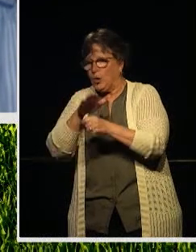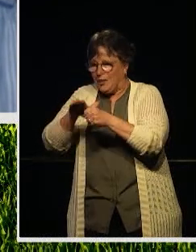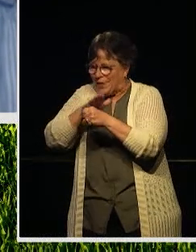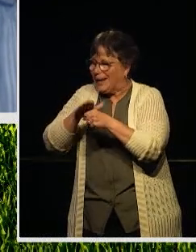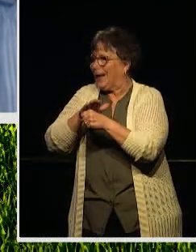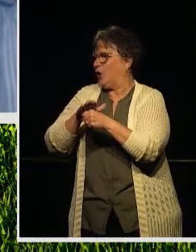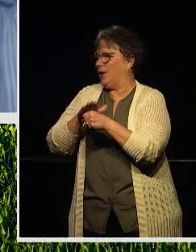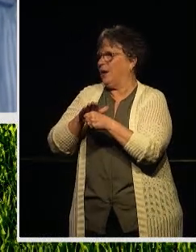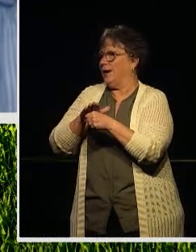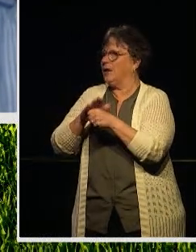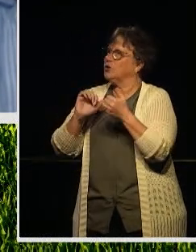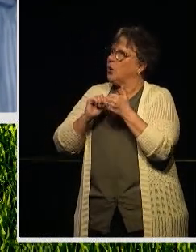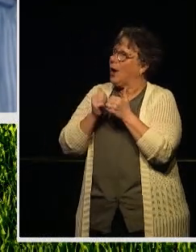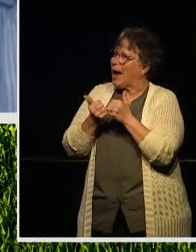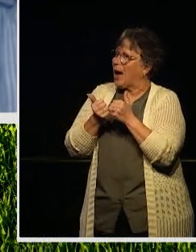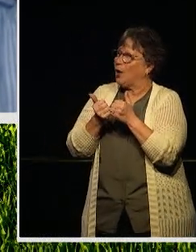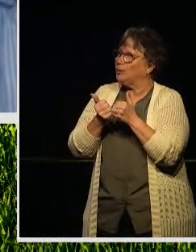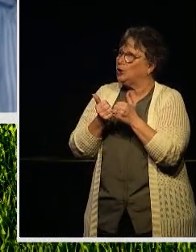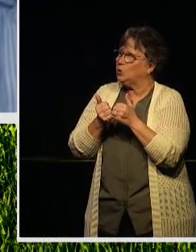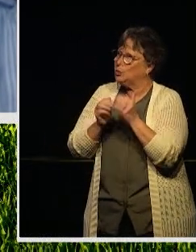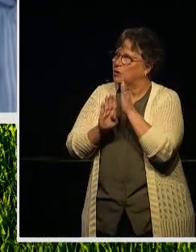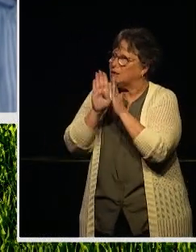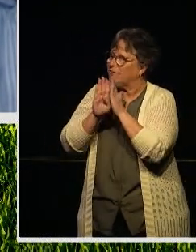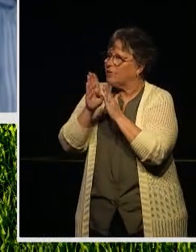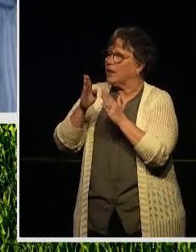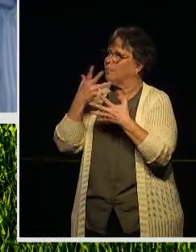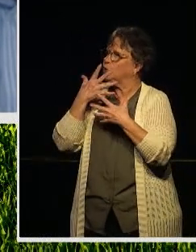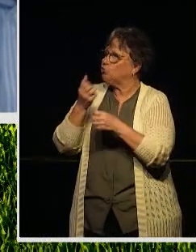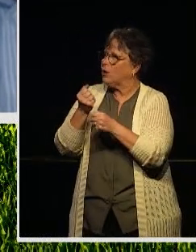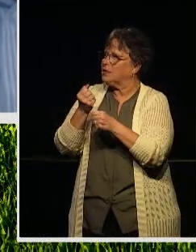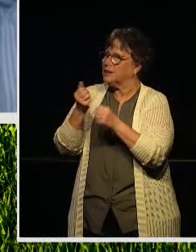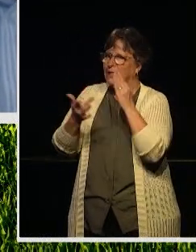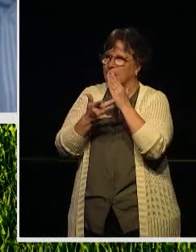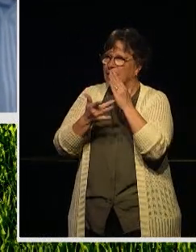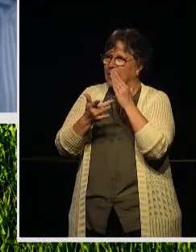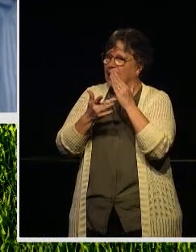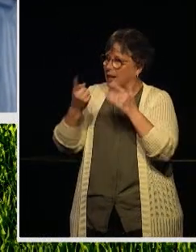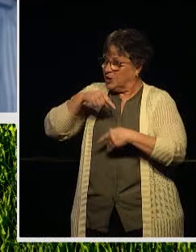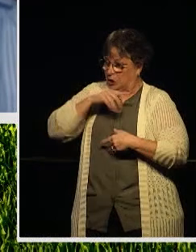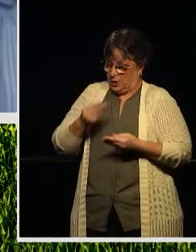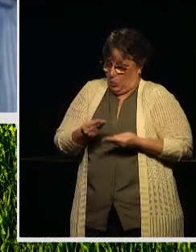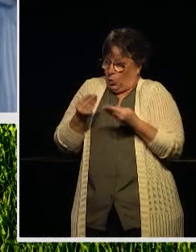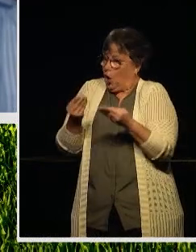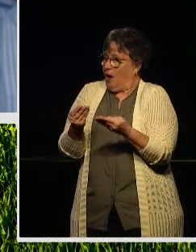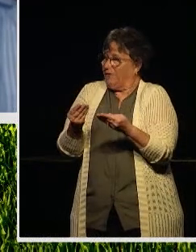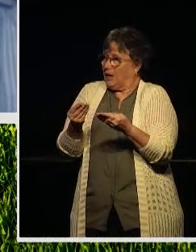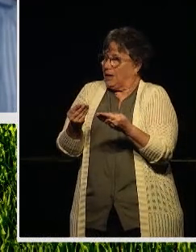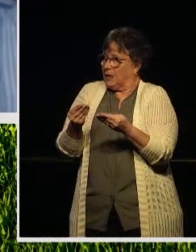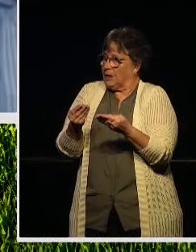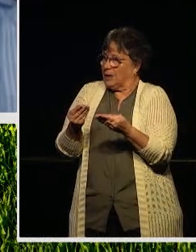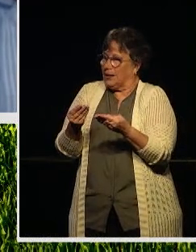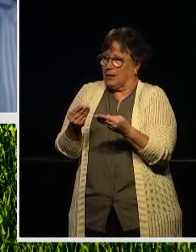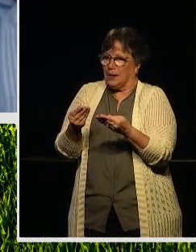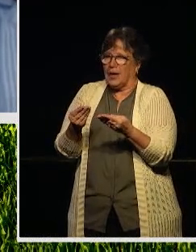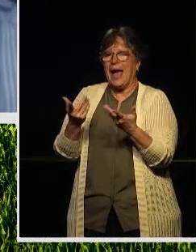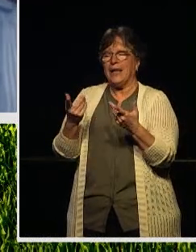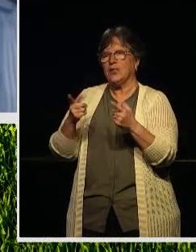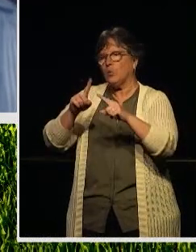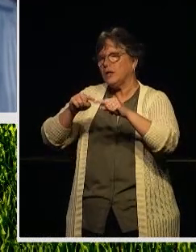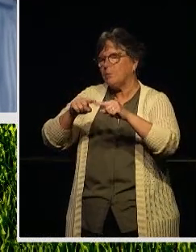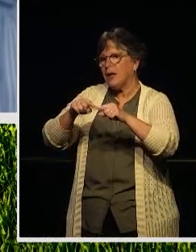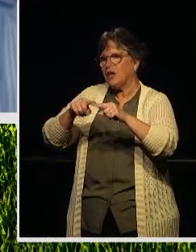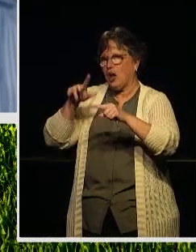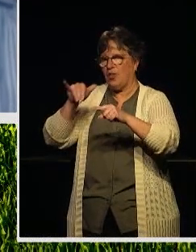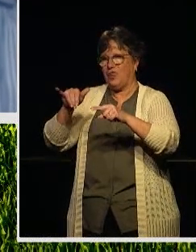you have them build trust in the technology and the insight that you're offering, while also rely on that network of people that they're